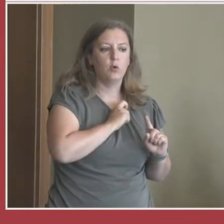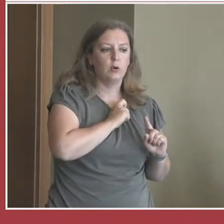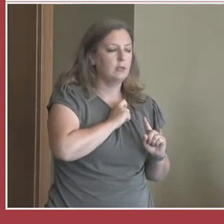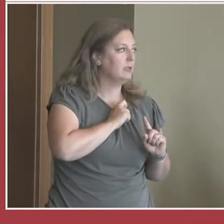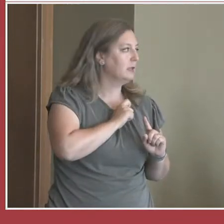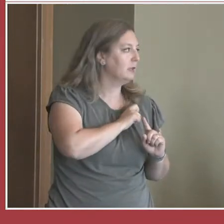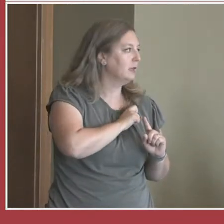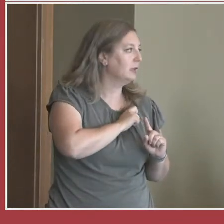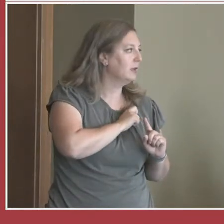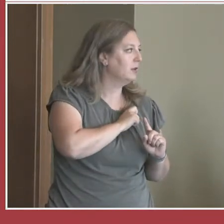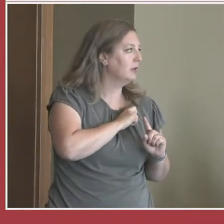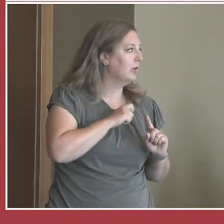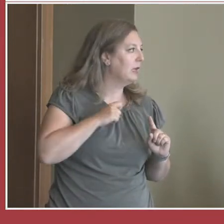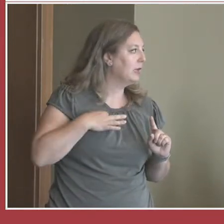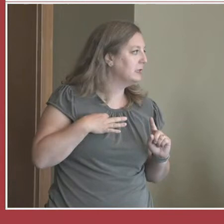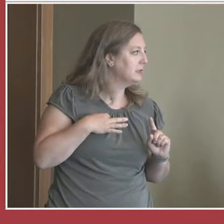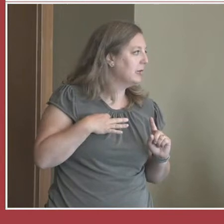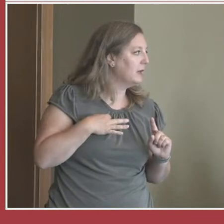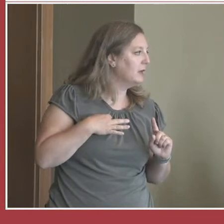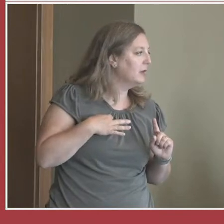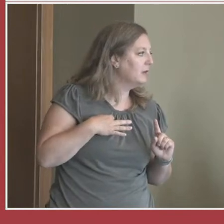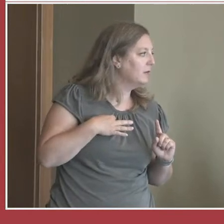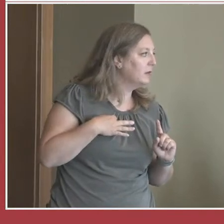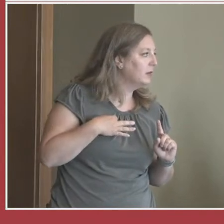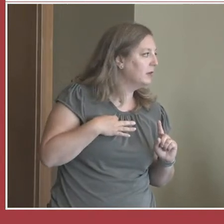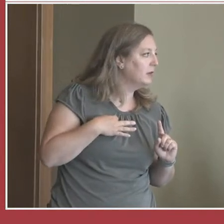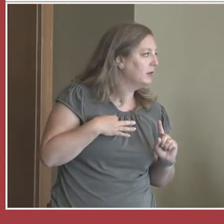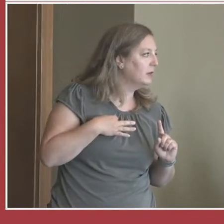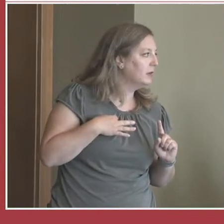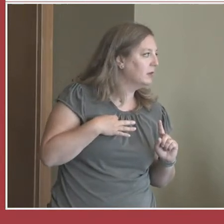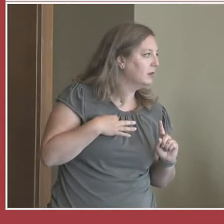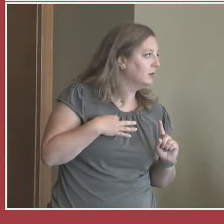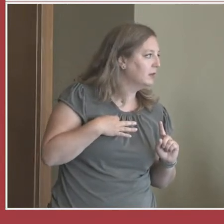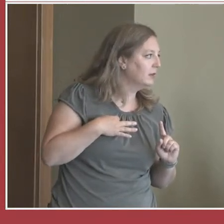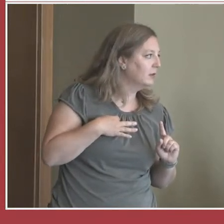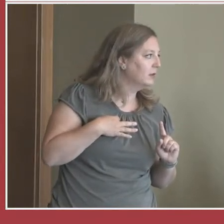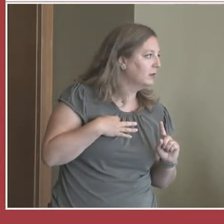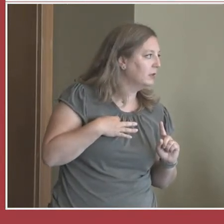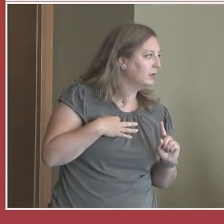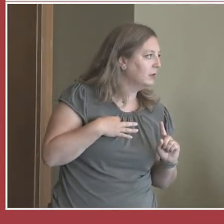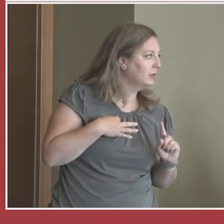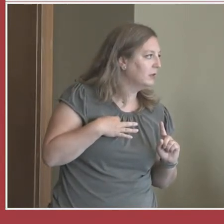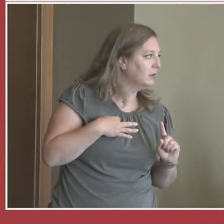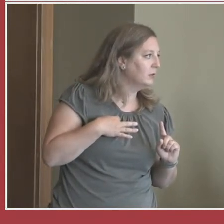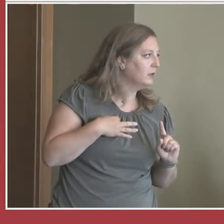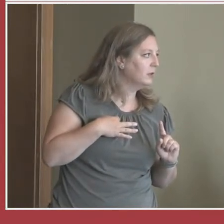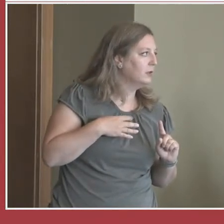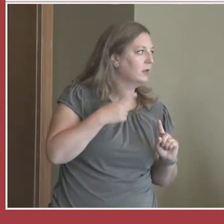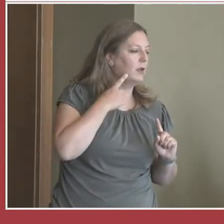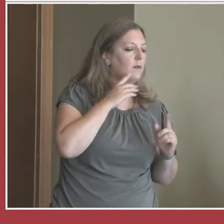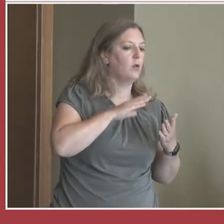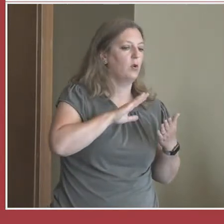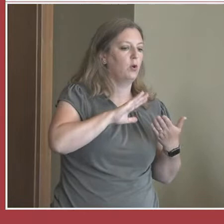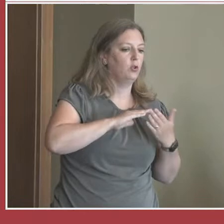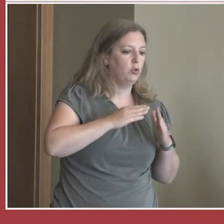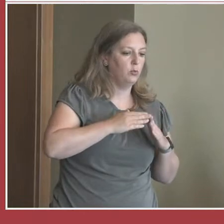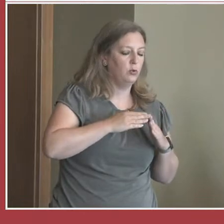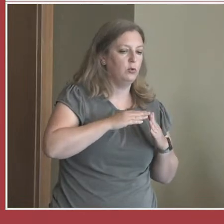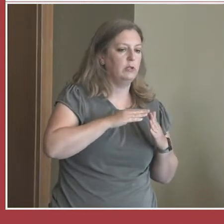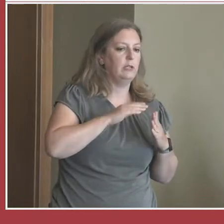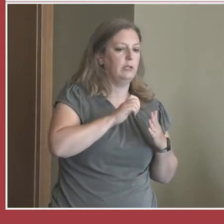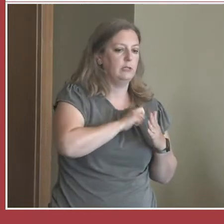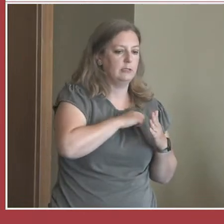one for bathrooms, and I was curious about if there are any that jump out specifically with community student staff, any that come to